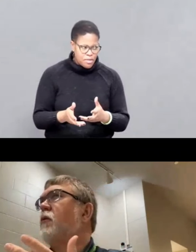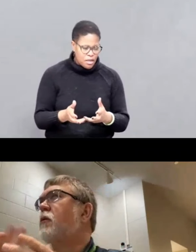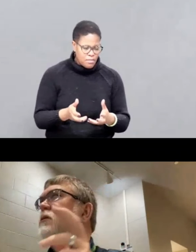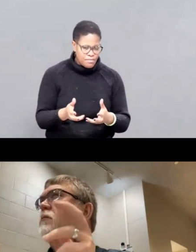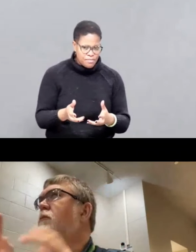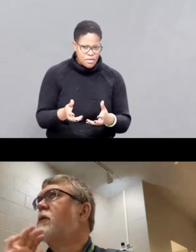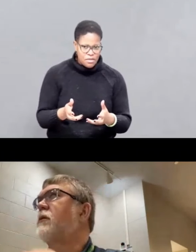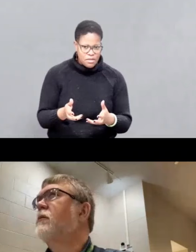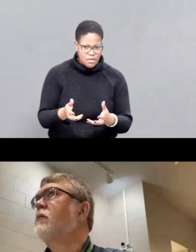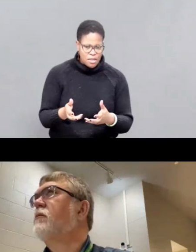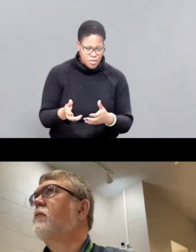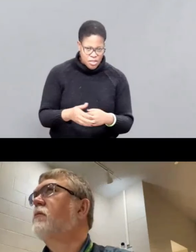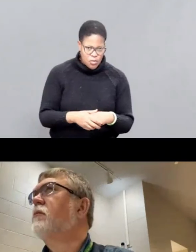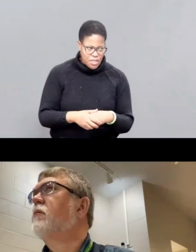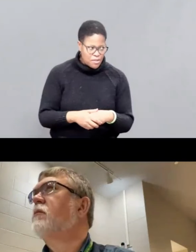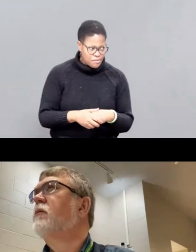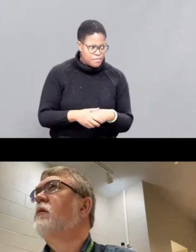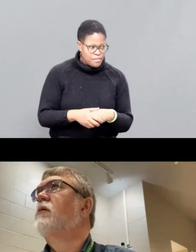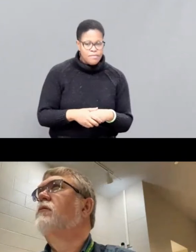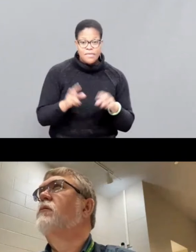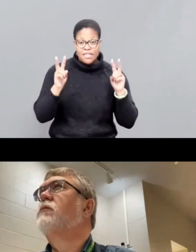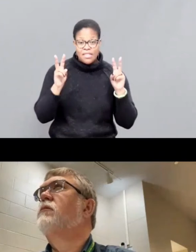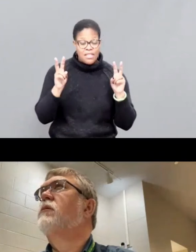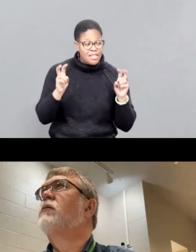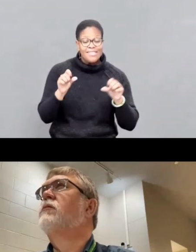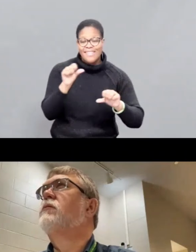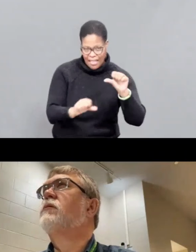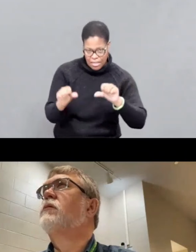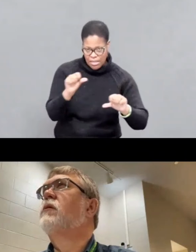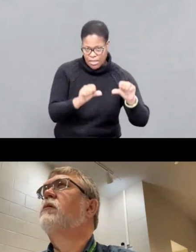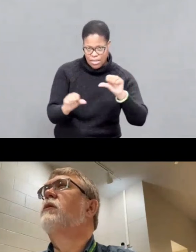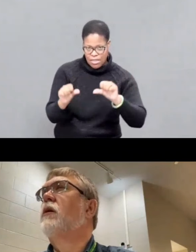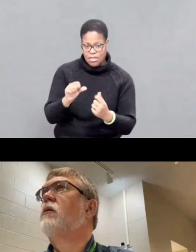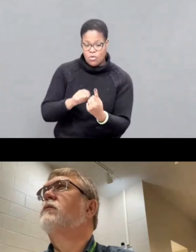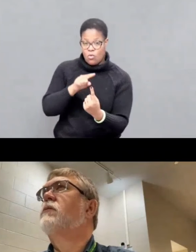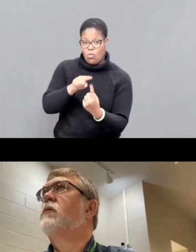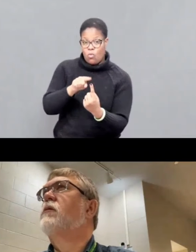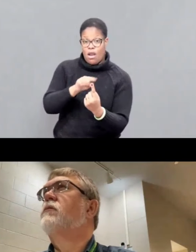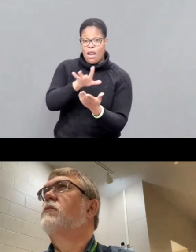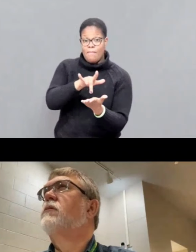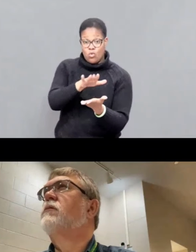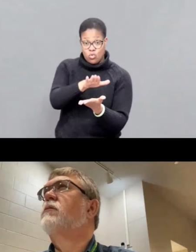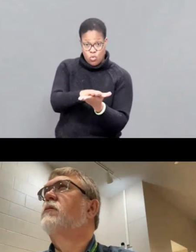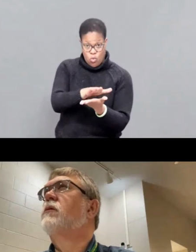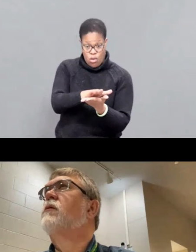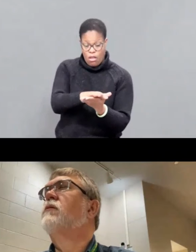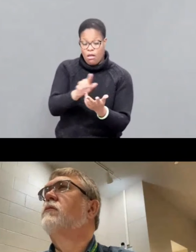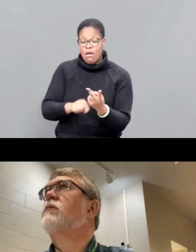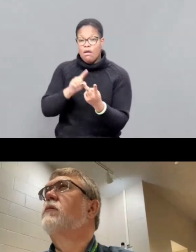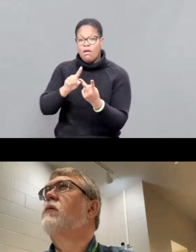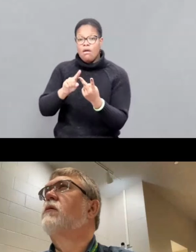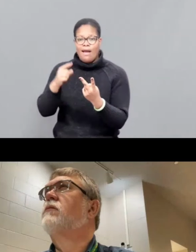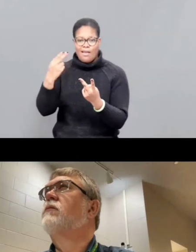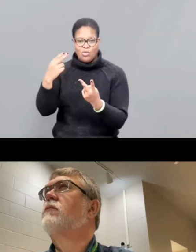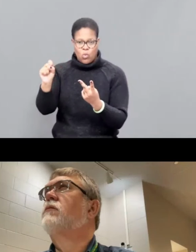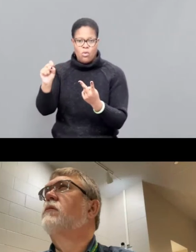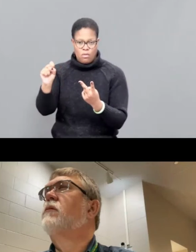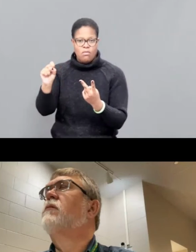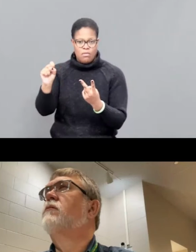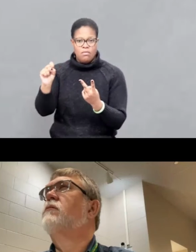specific subject? Subject is science. So one will be in the middle school and one will be in the high